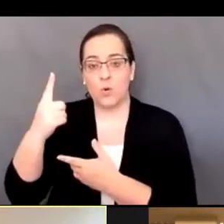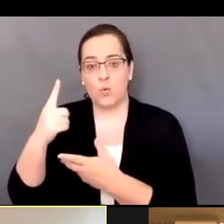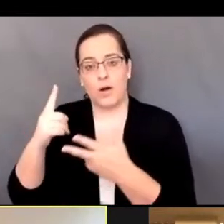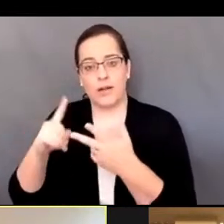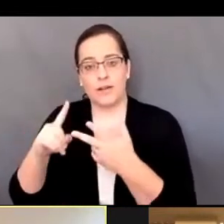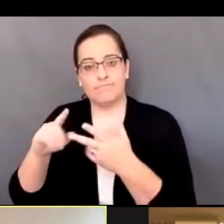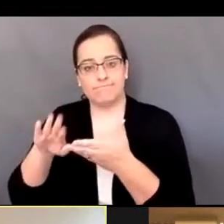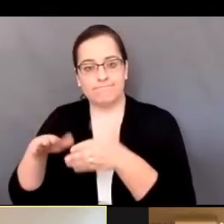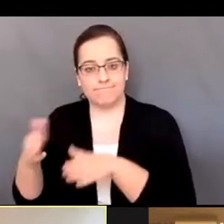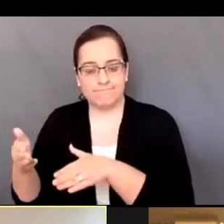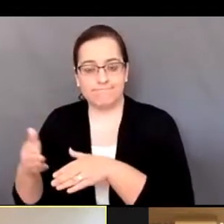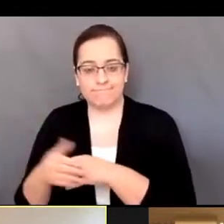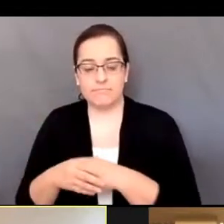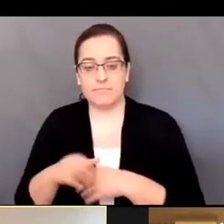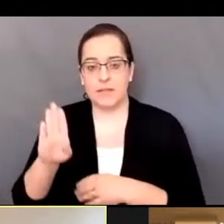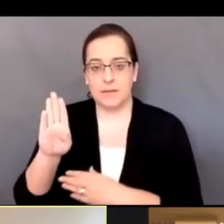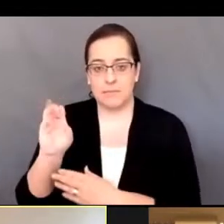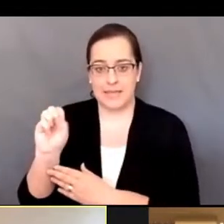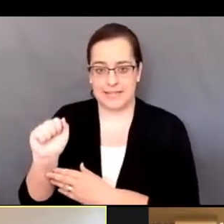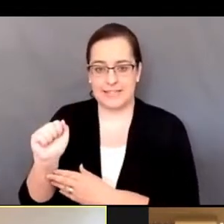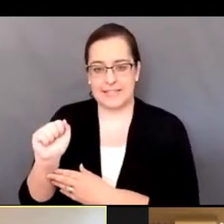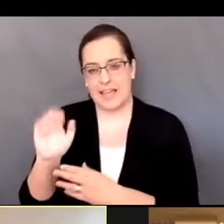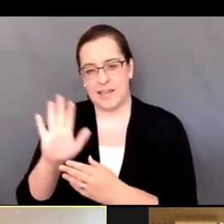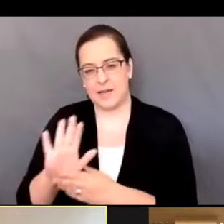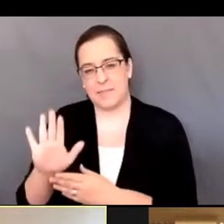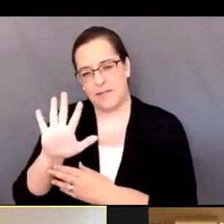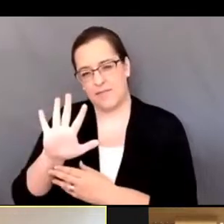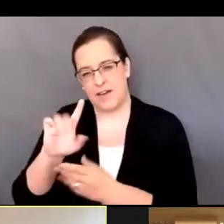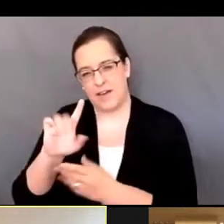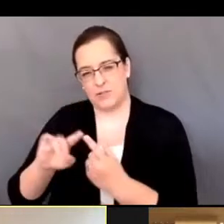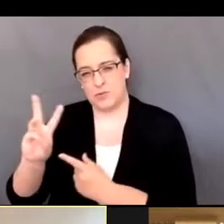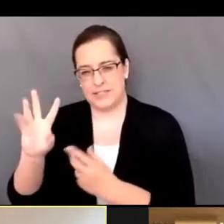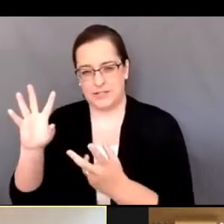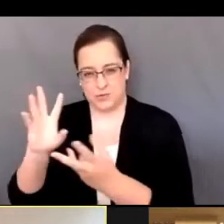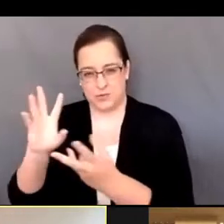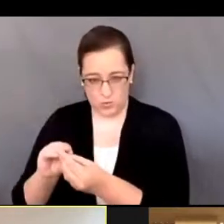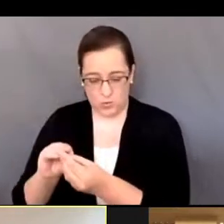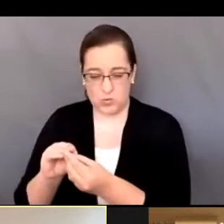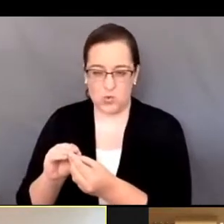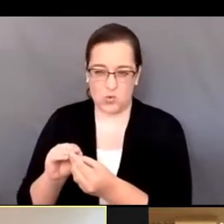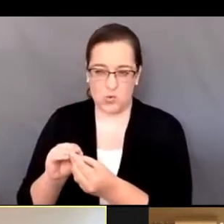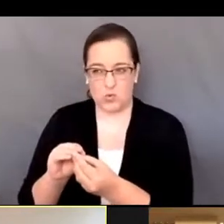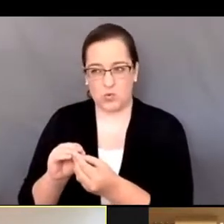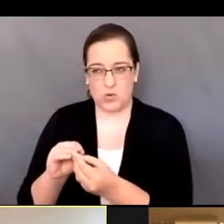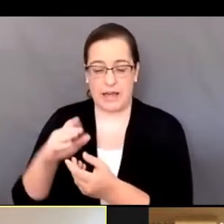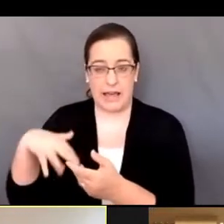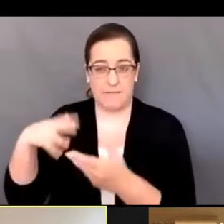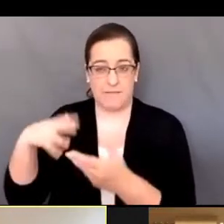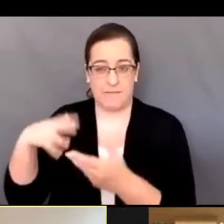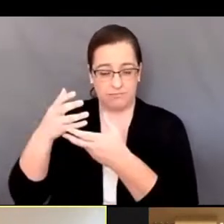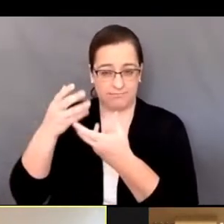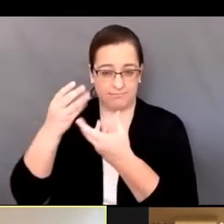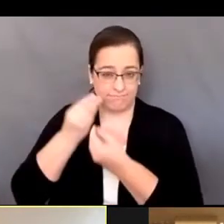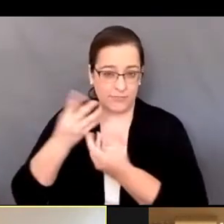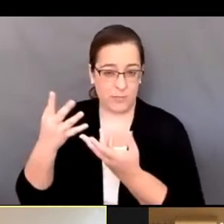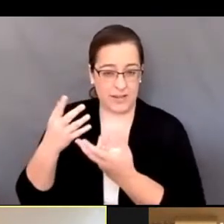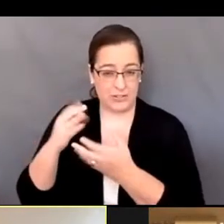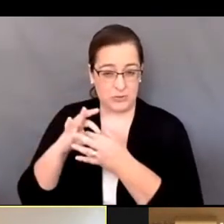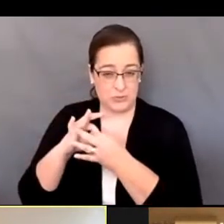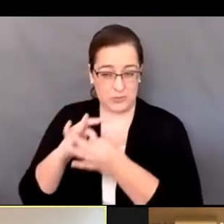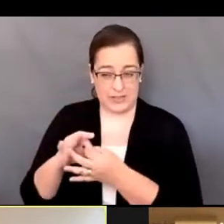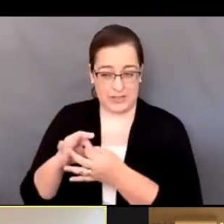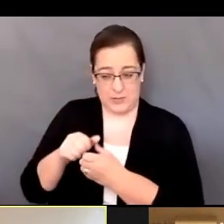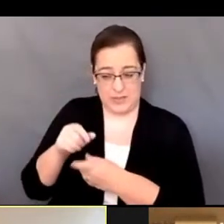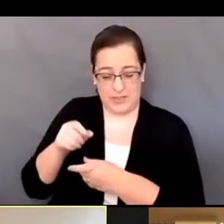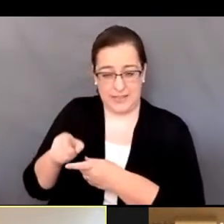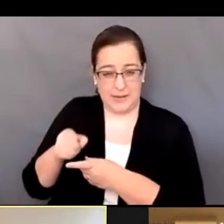death. At BSA, those numbers are around 5 to 6 total, and I haven't received an update on them over the last day